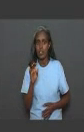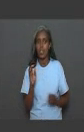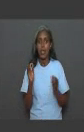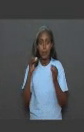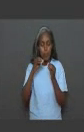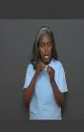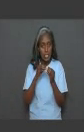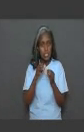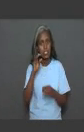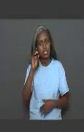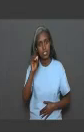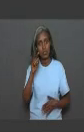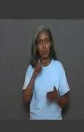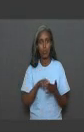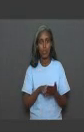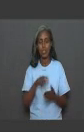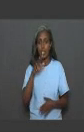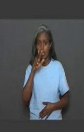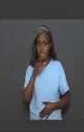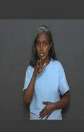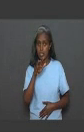4,200 plus